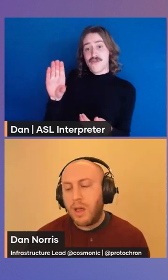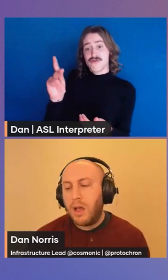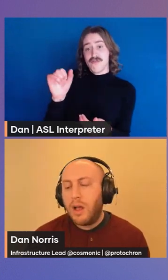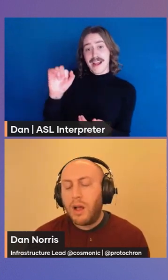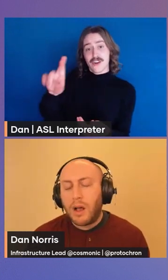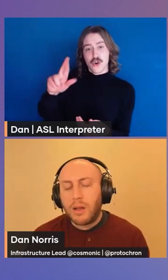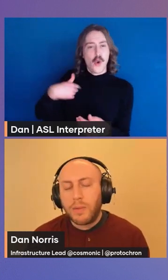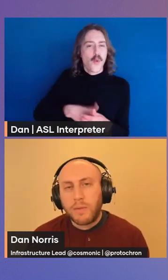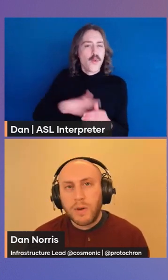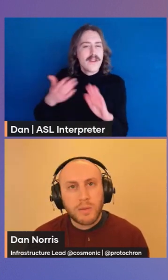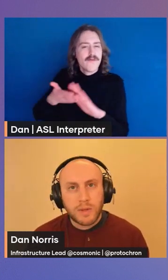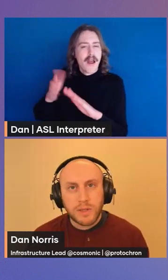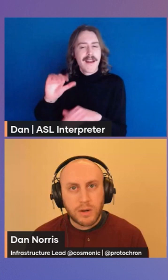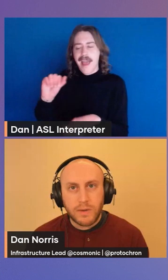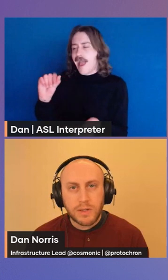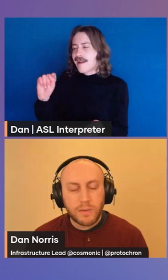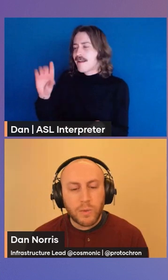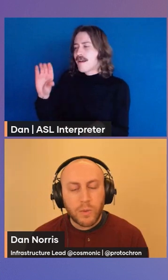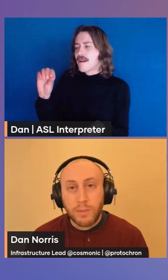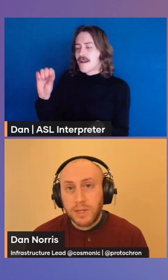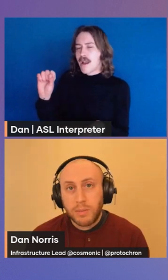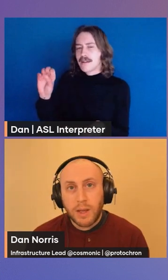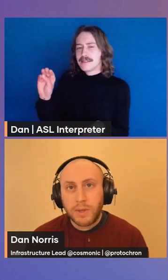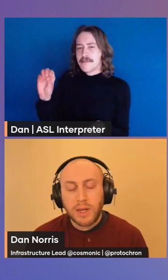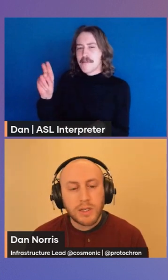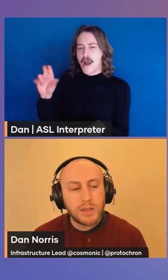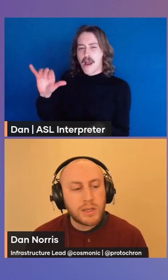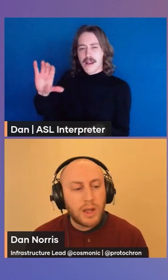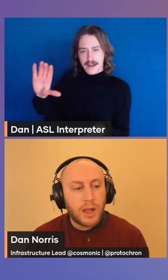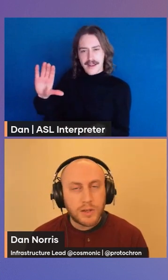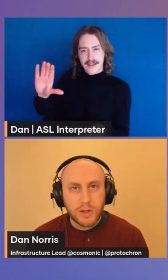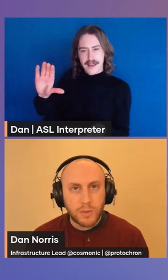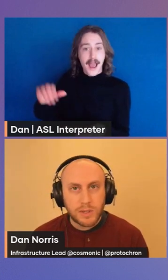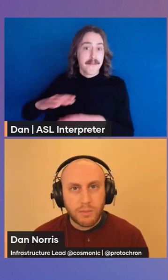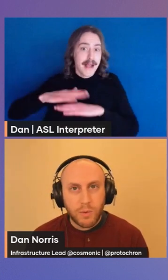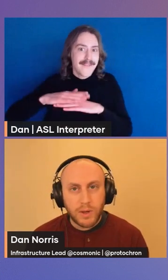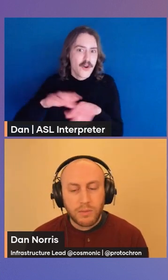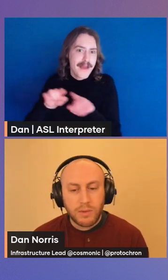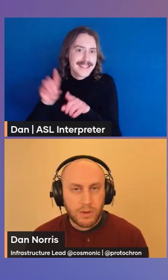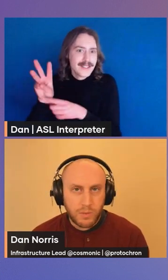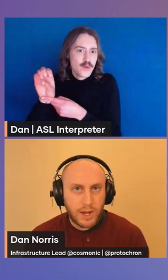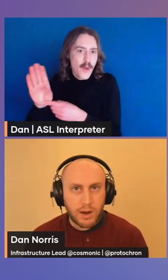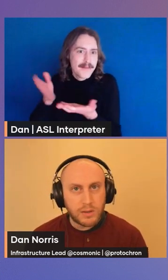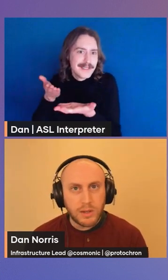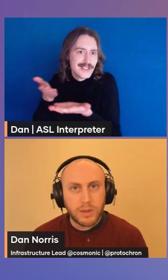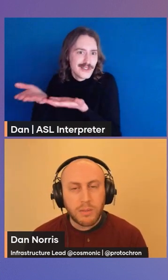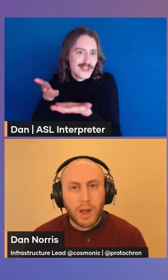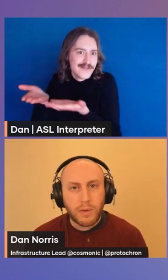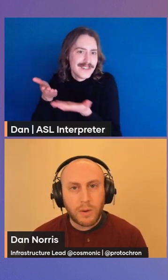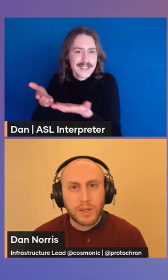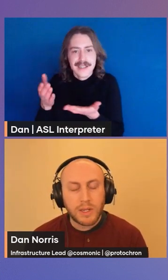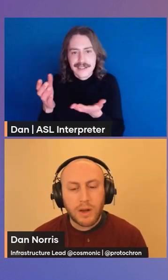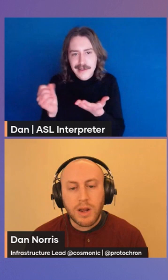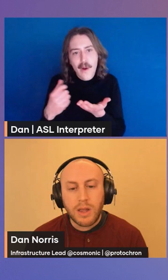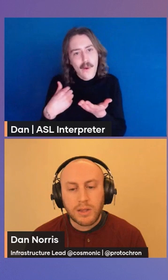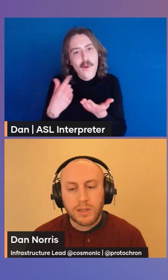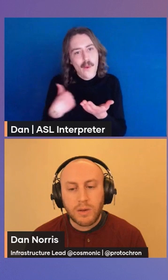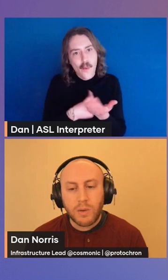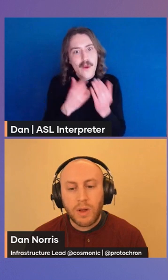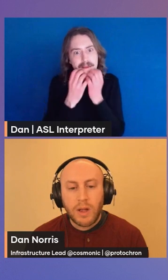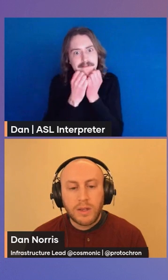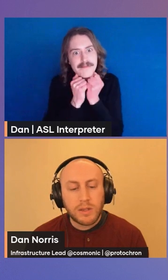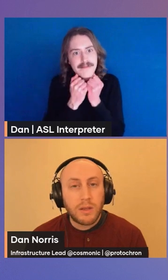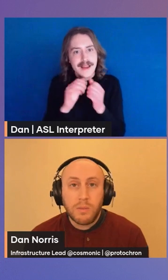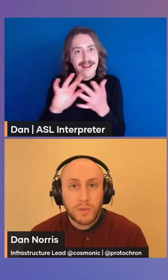a platform as a service for WebAssembly applications. And so at some point, we cared deeply about network security. And